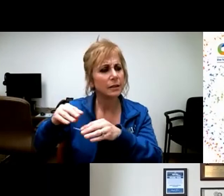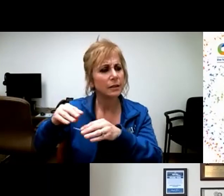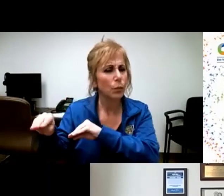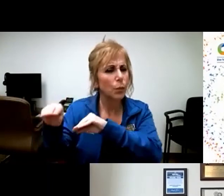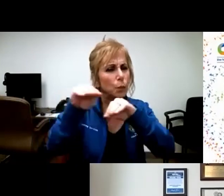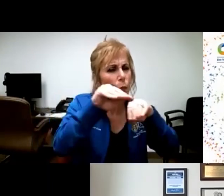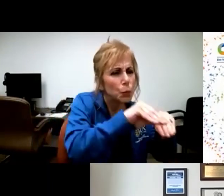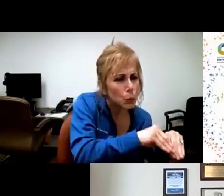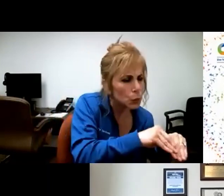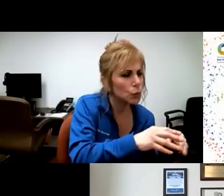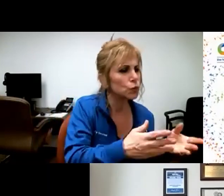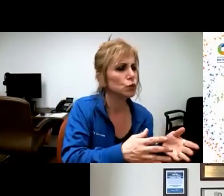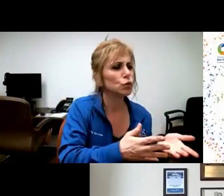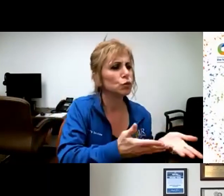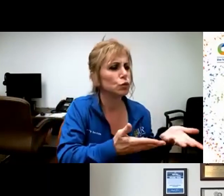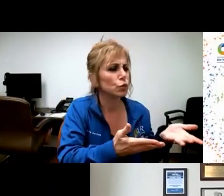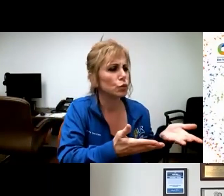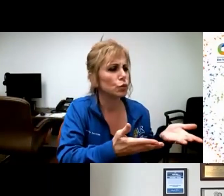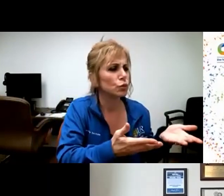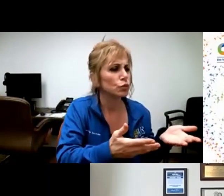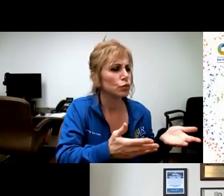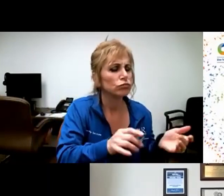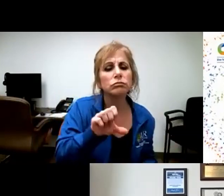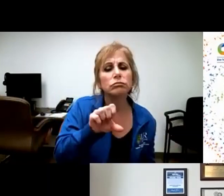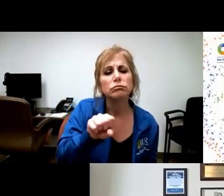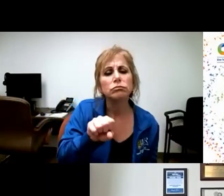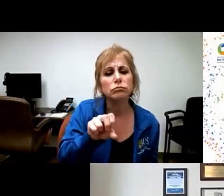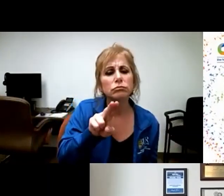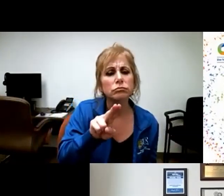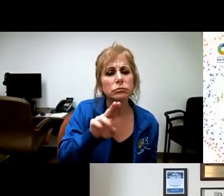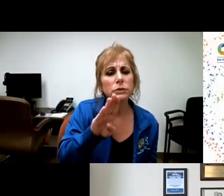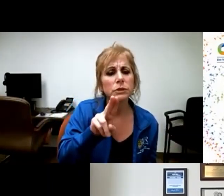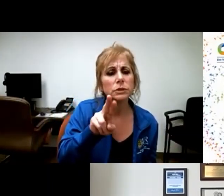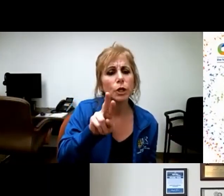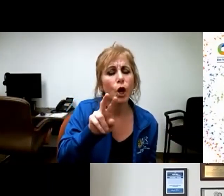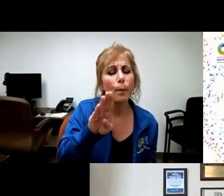area. And we